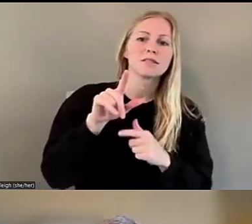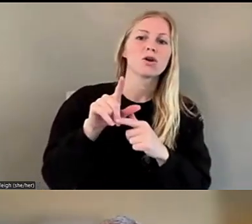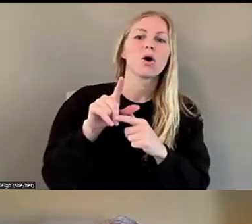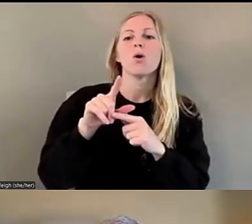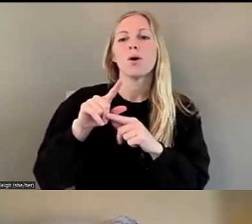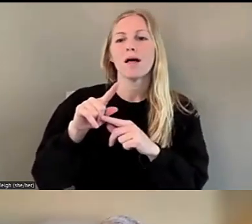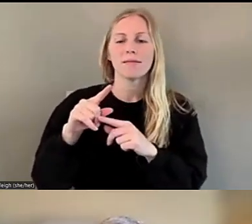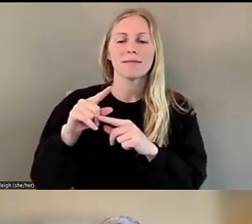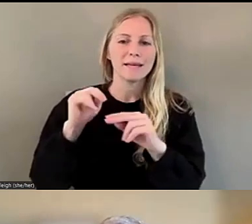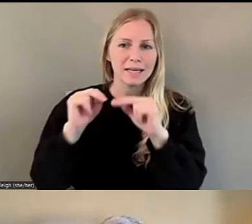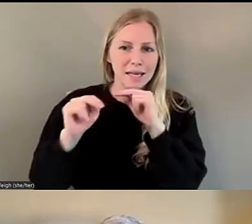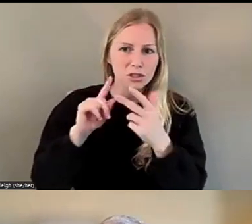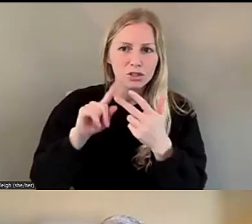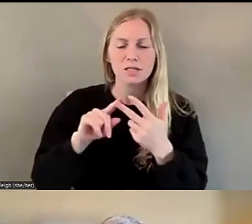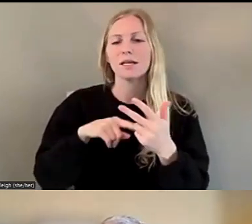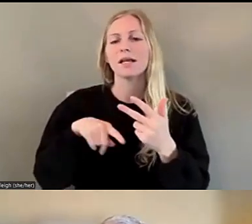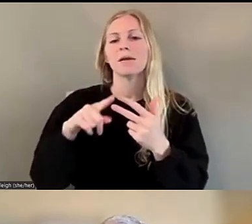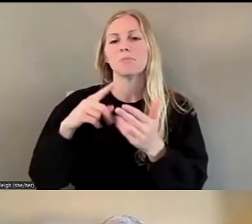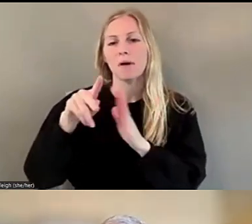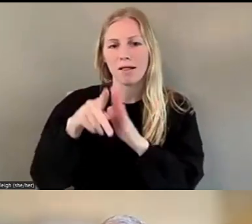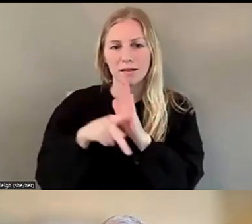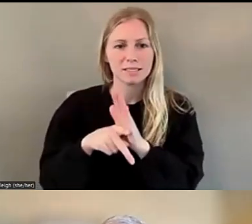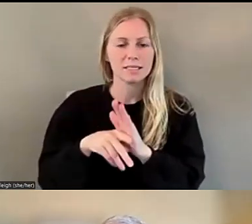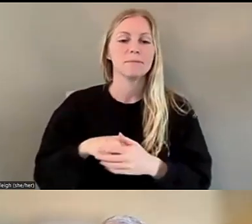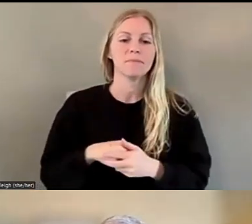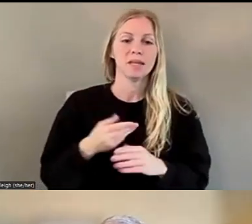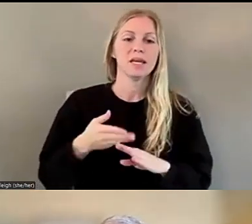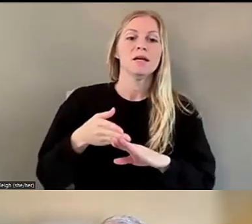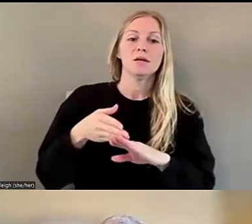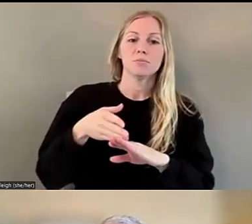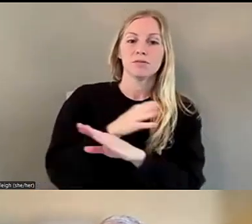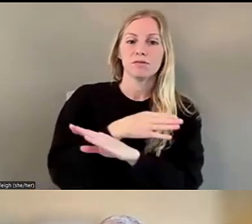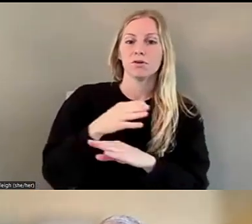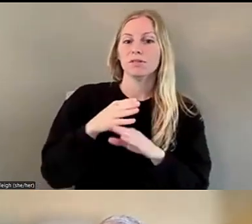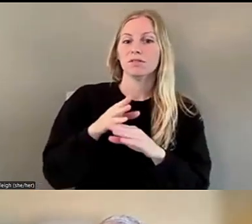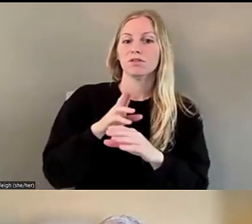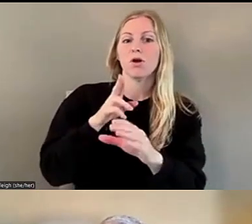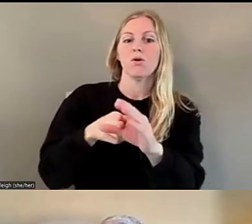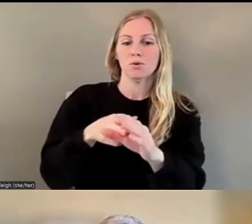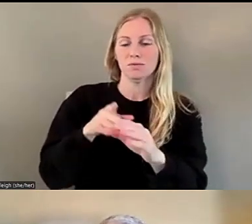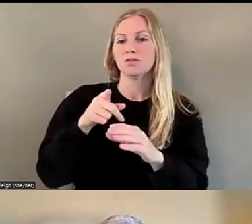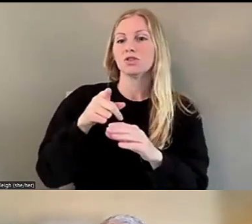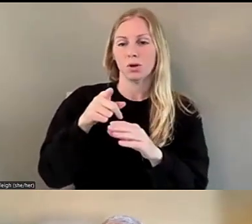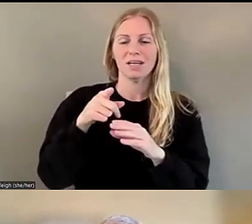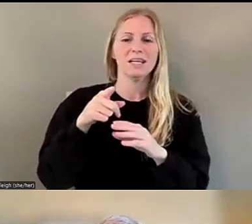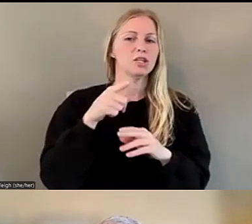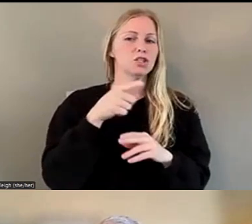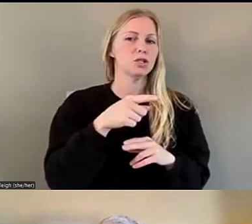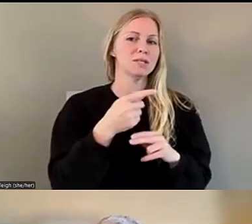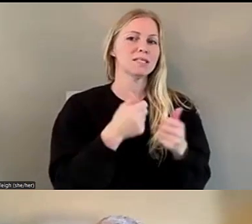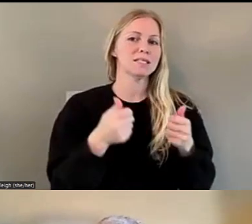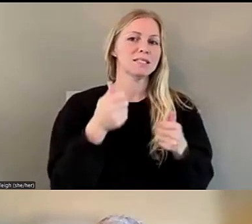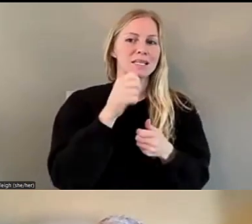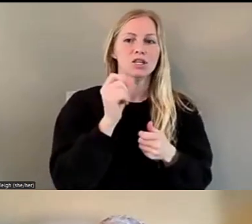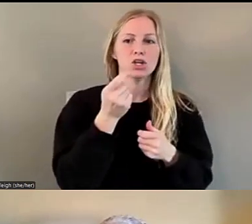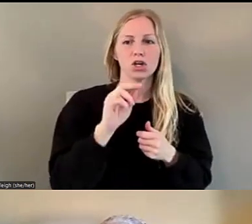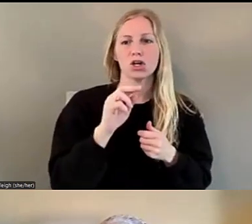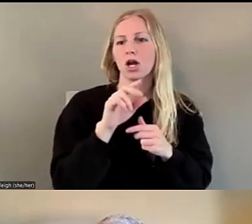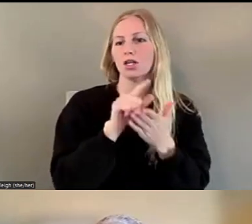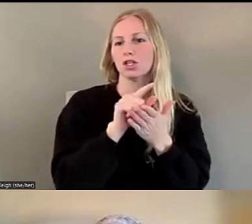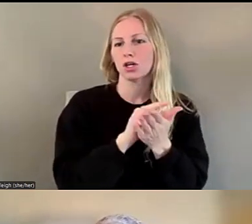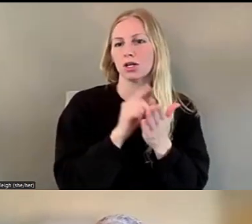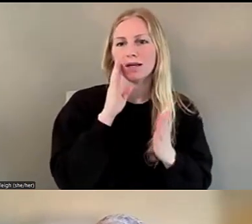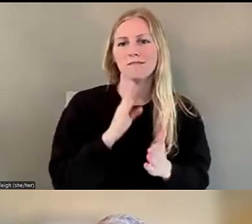engagement. Prior to joining the AGO, Liza was a senior attorney at Massachusetts Advocates for Children, where she